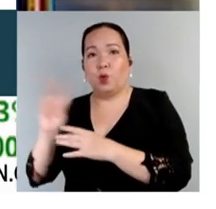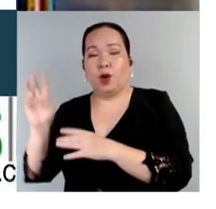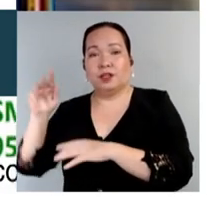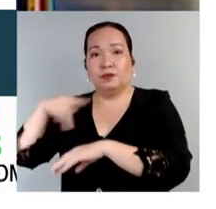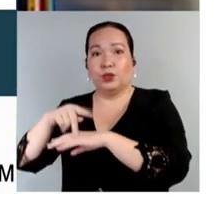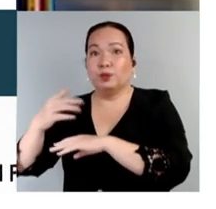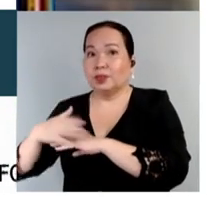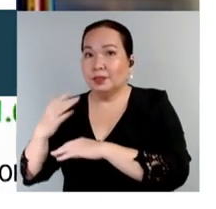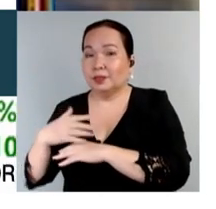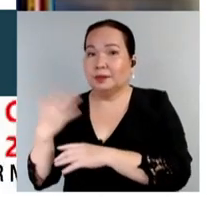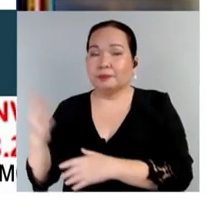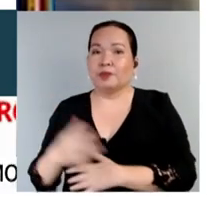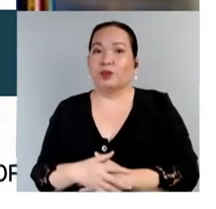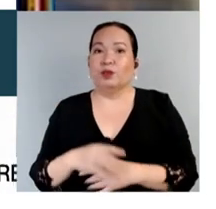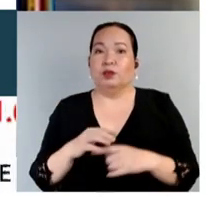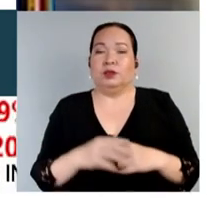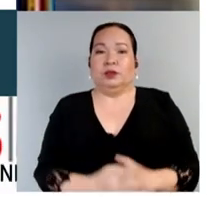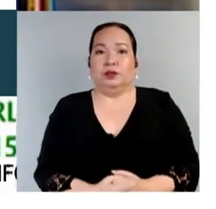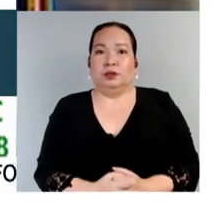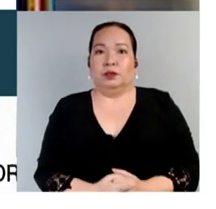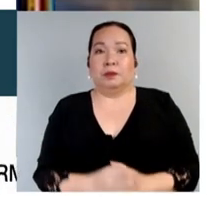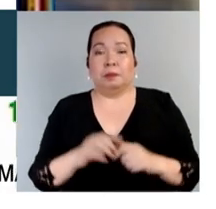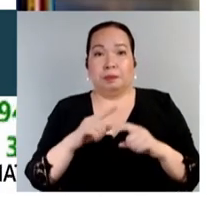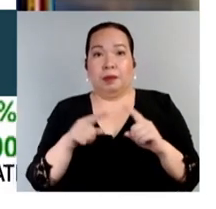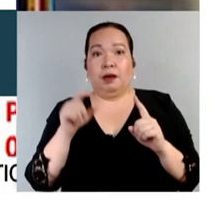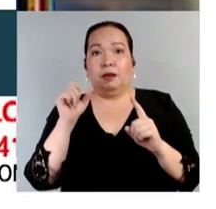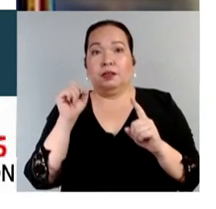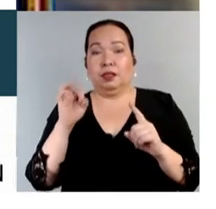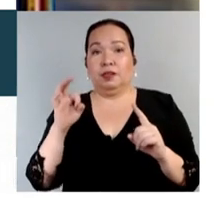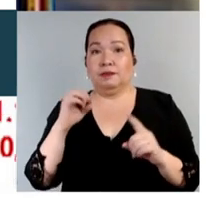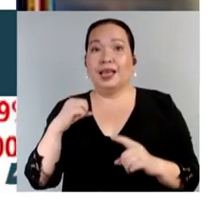distance himself from the administration,